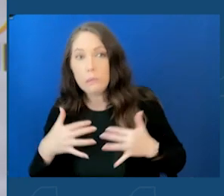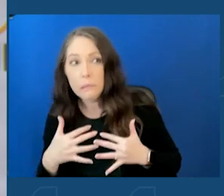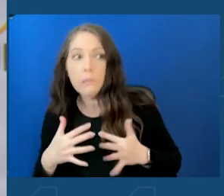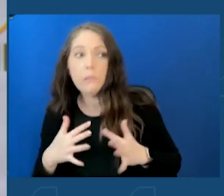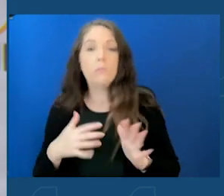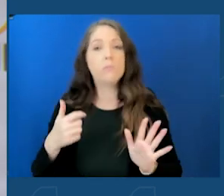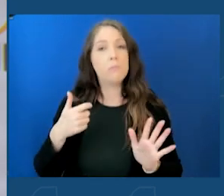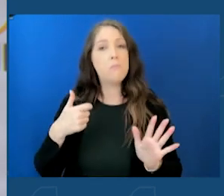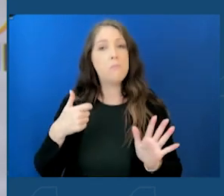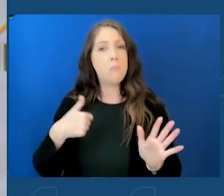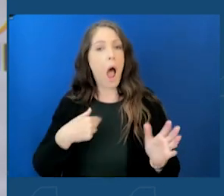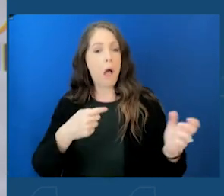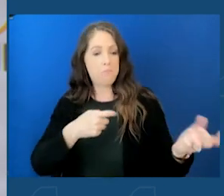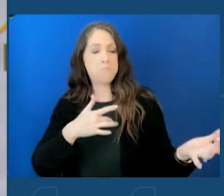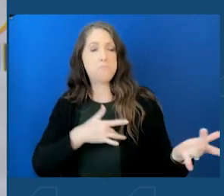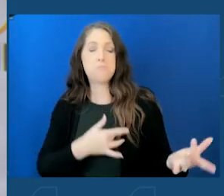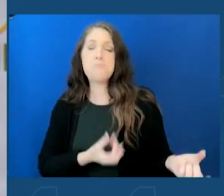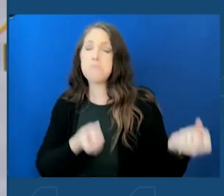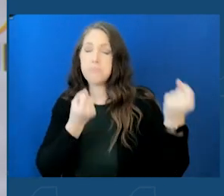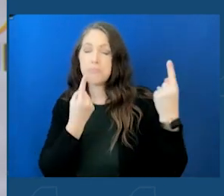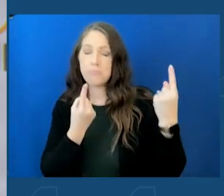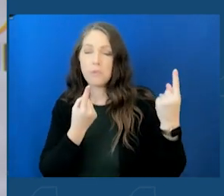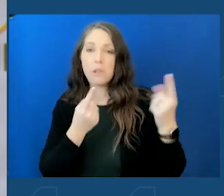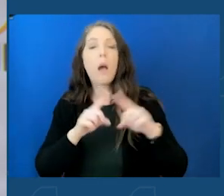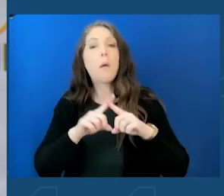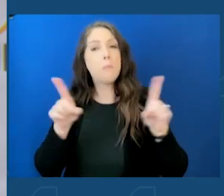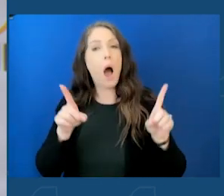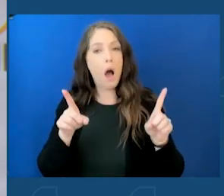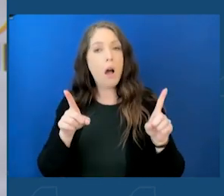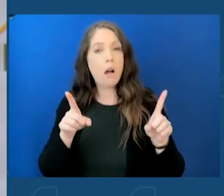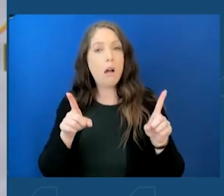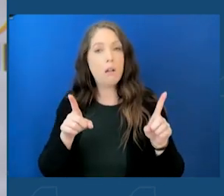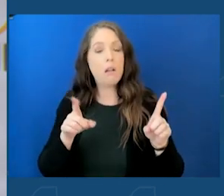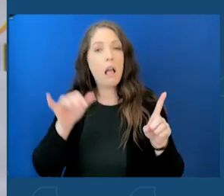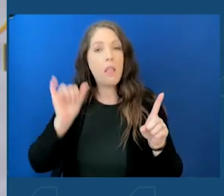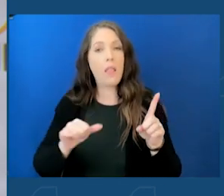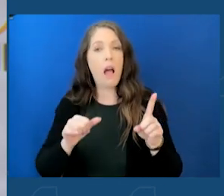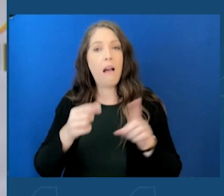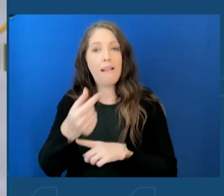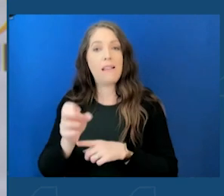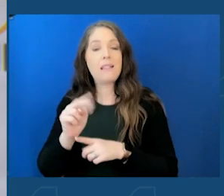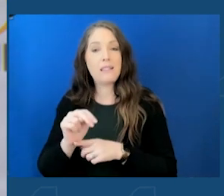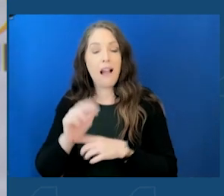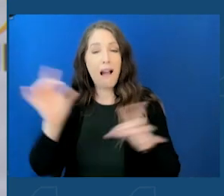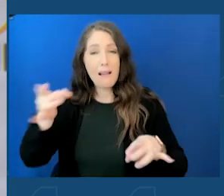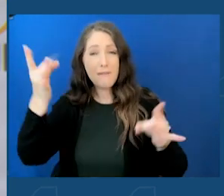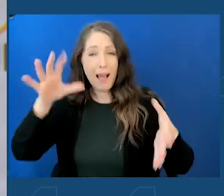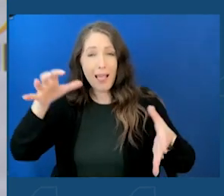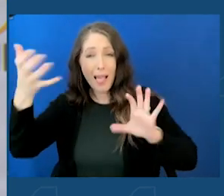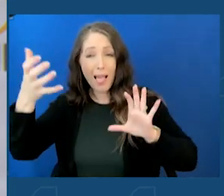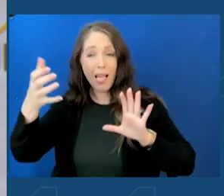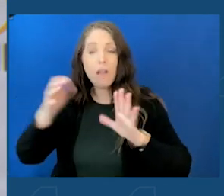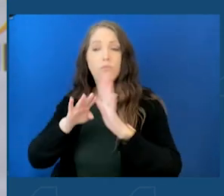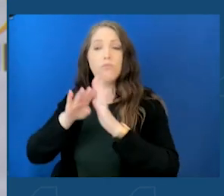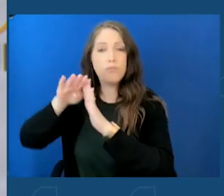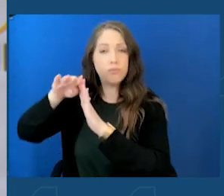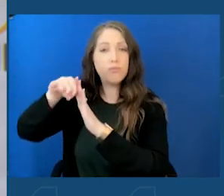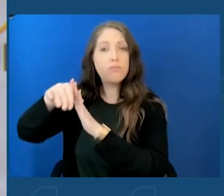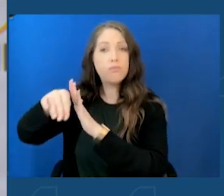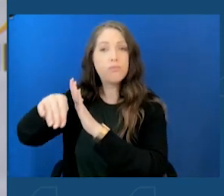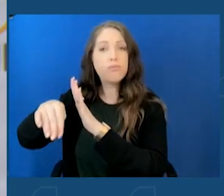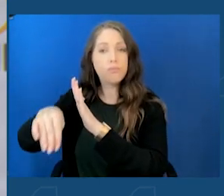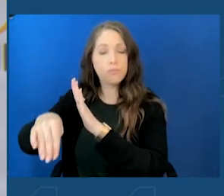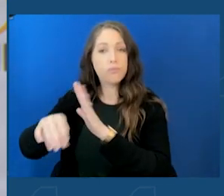feel. But we are reversing the gun violence trends with shootings going down all over the state, which is a